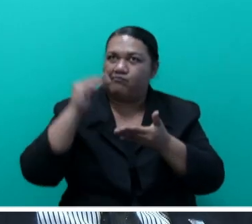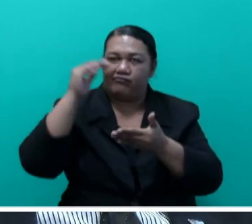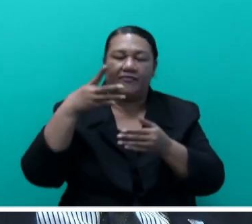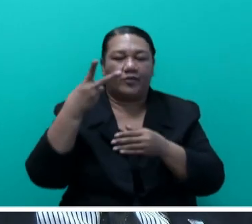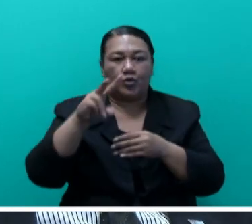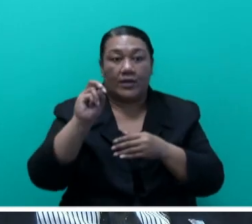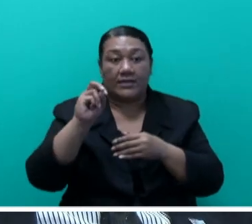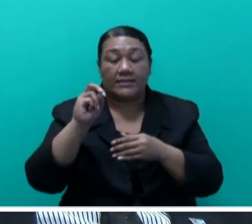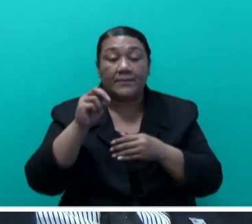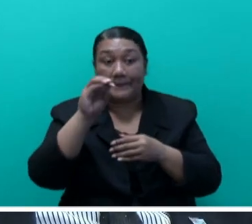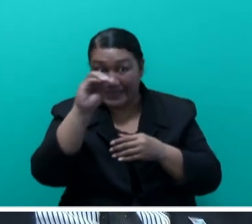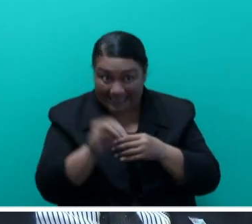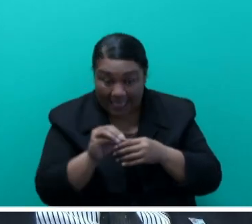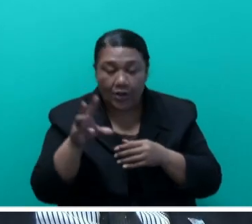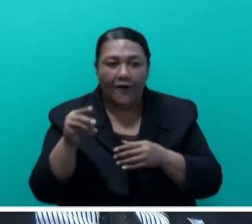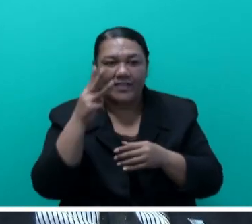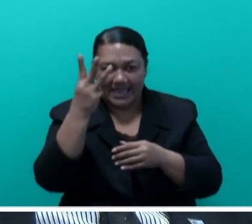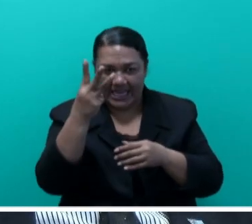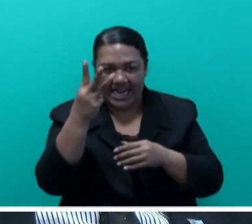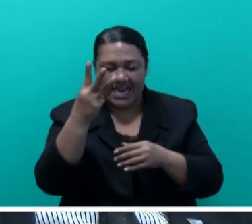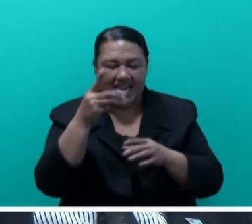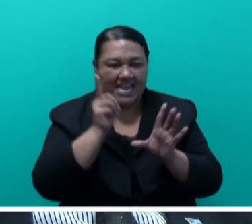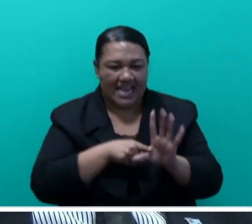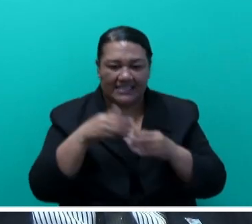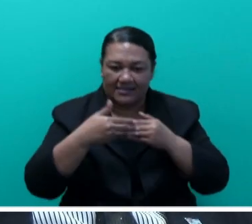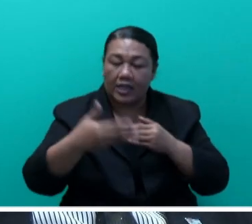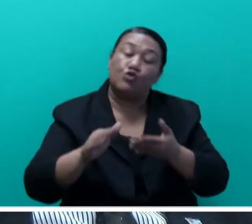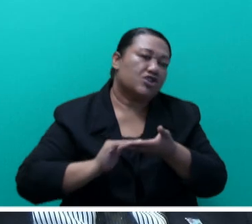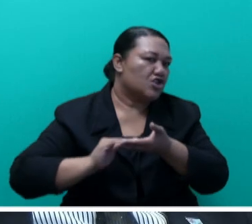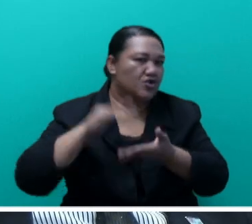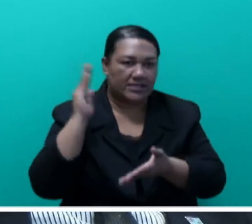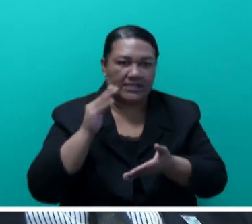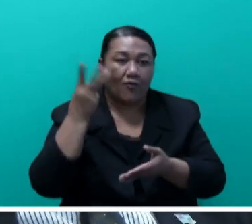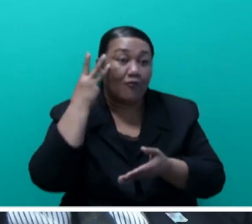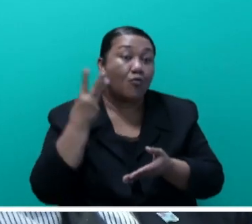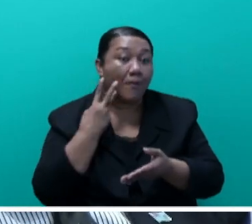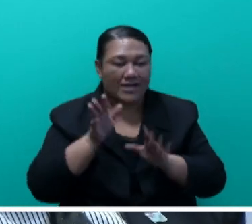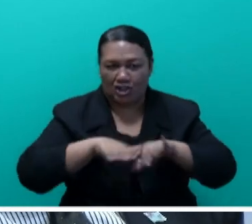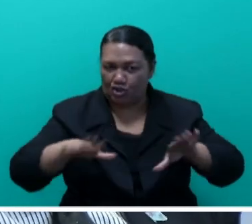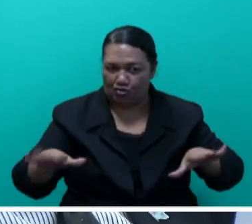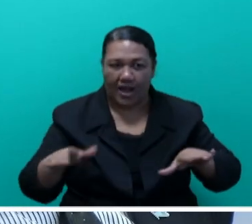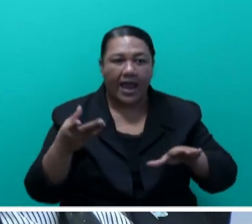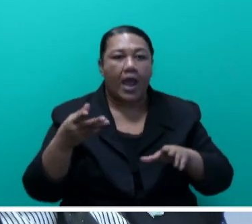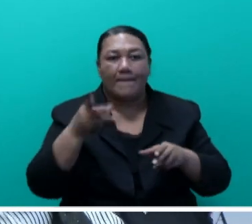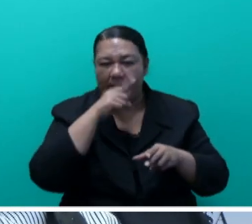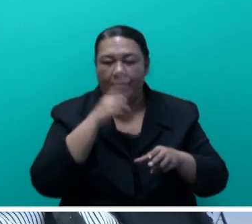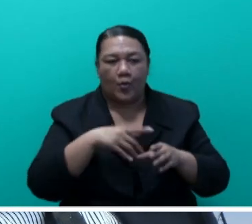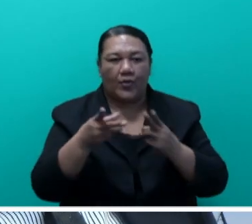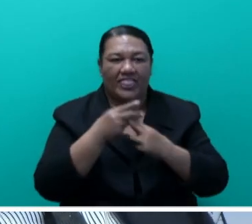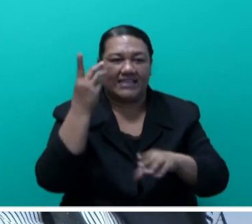3 years, with a particular focus on increasing participation among women, children, and people with